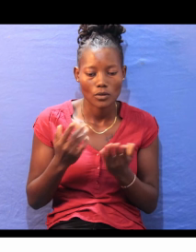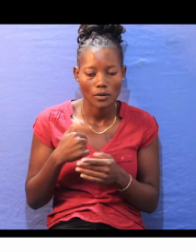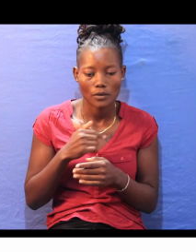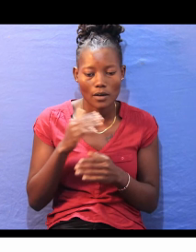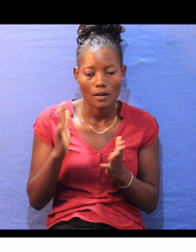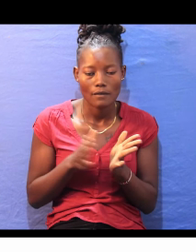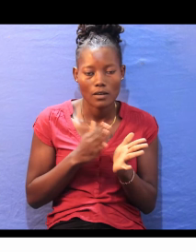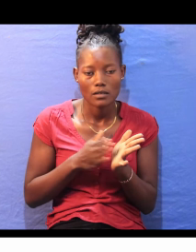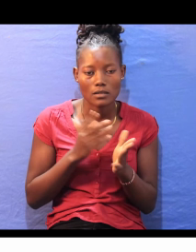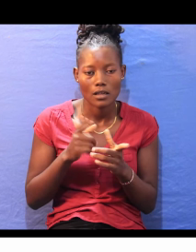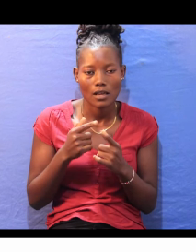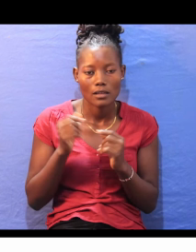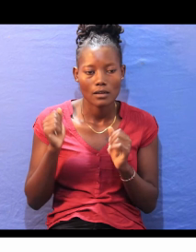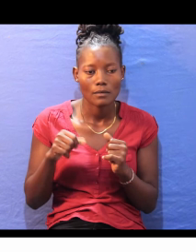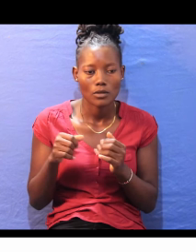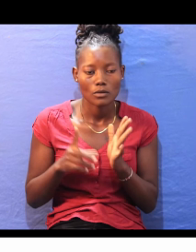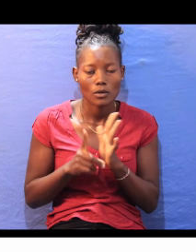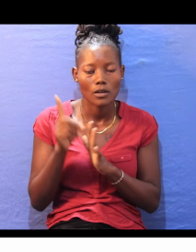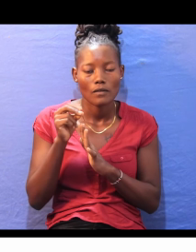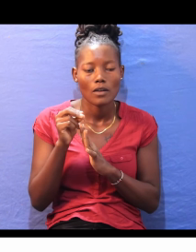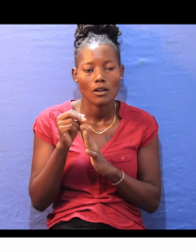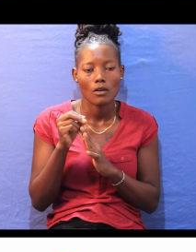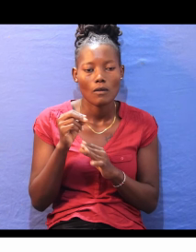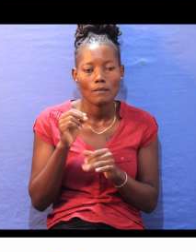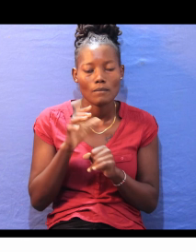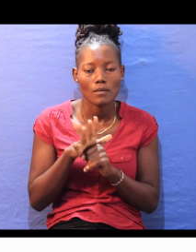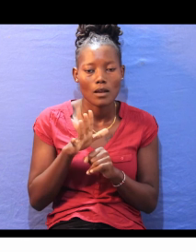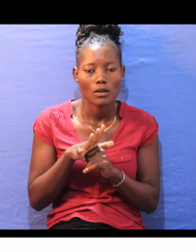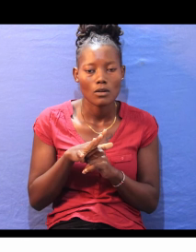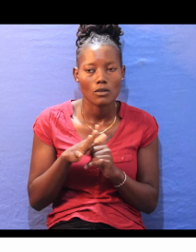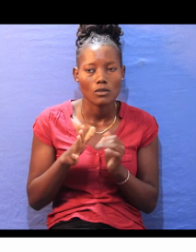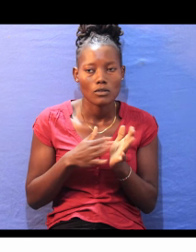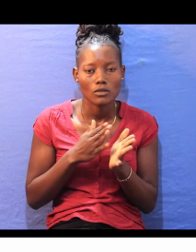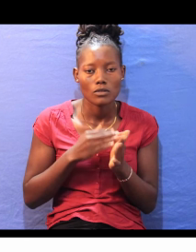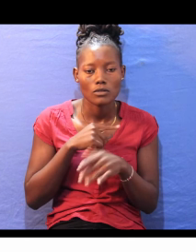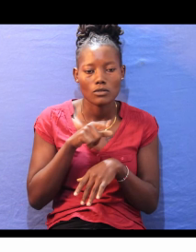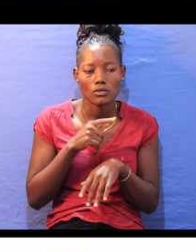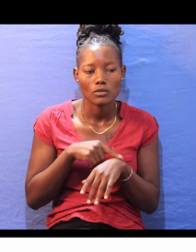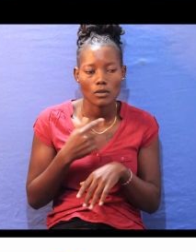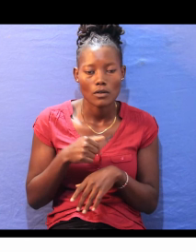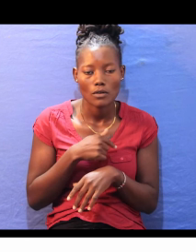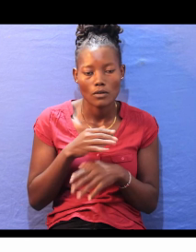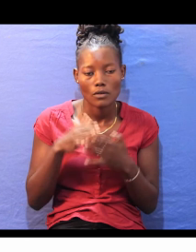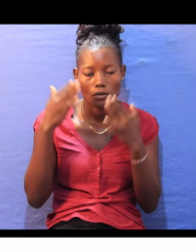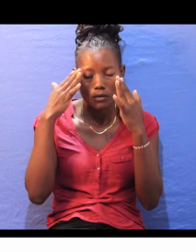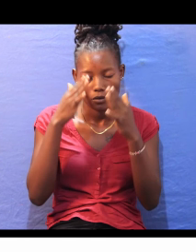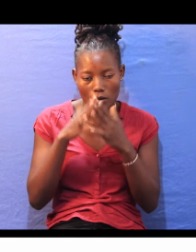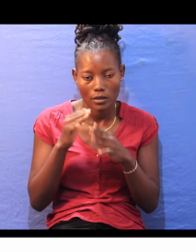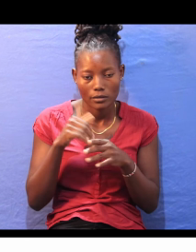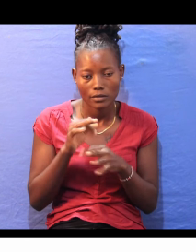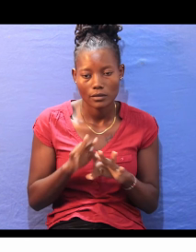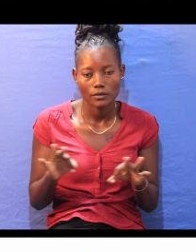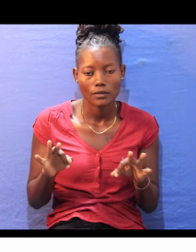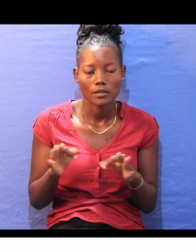develop power, demonstrate power really well when we're going up for a meet for weightlifting or track and field.